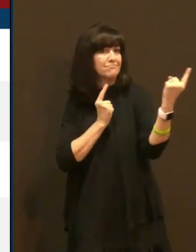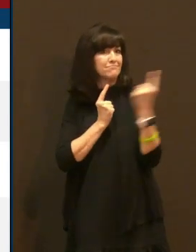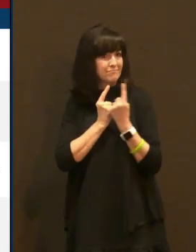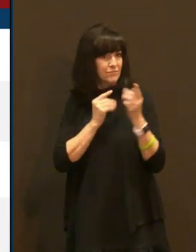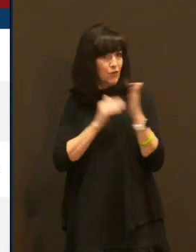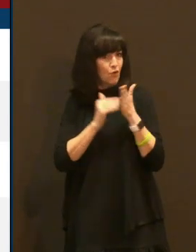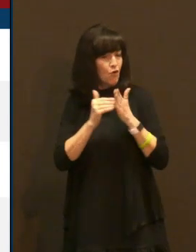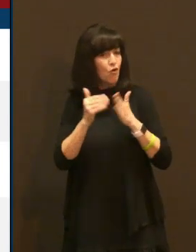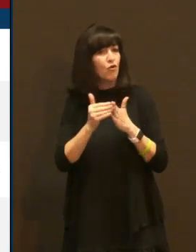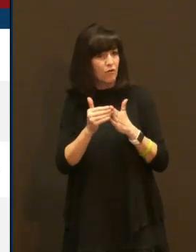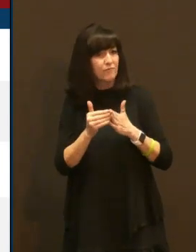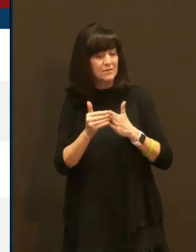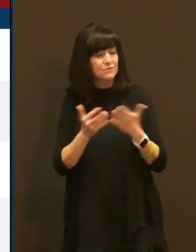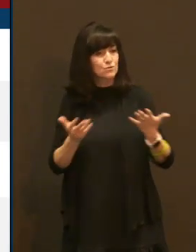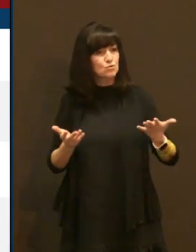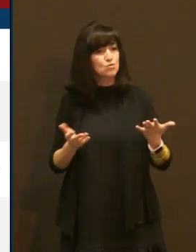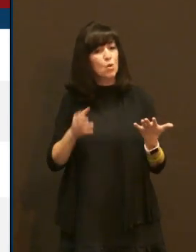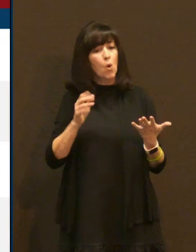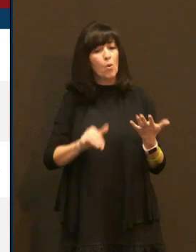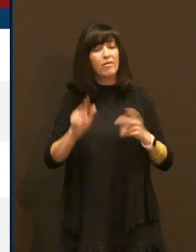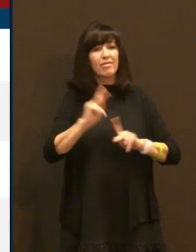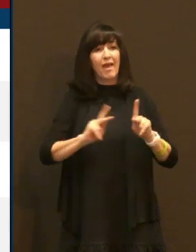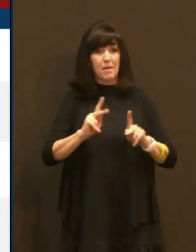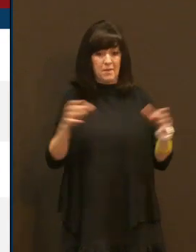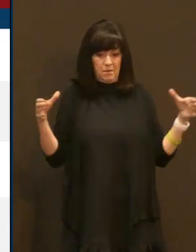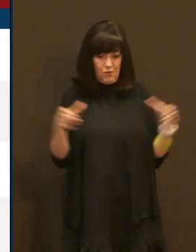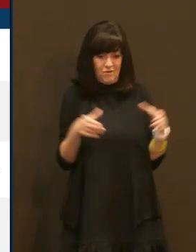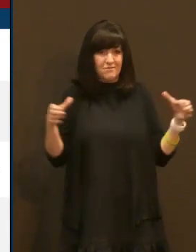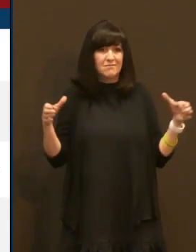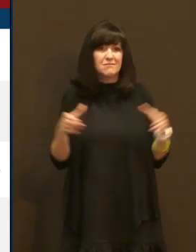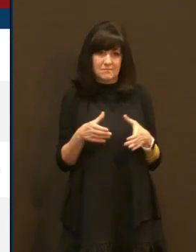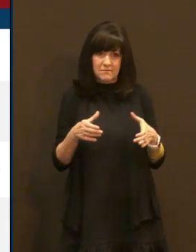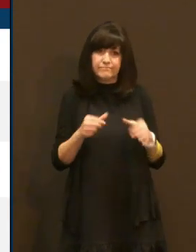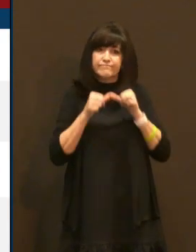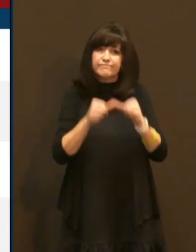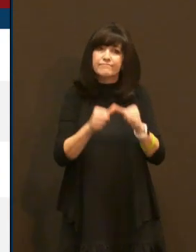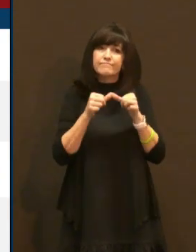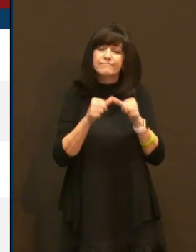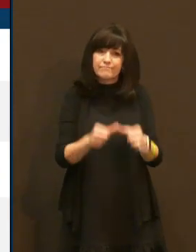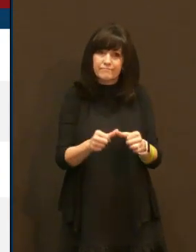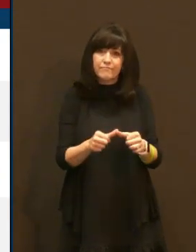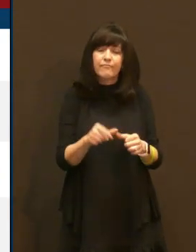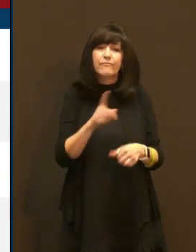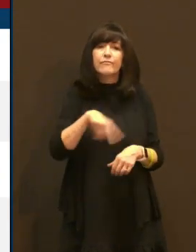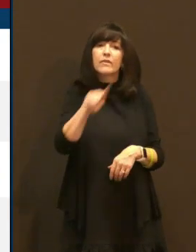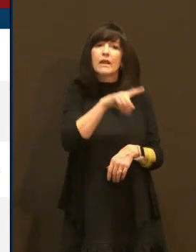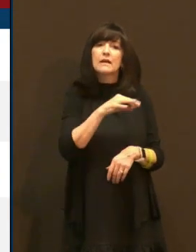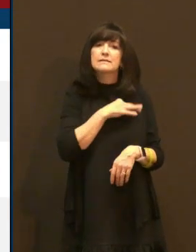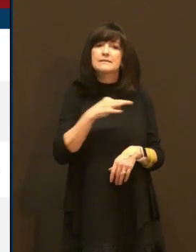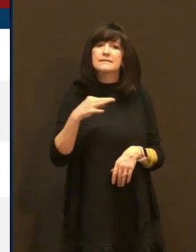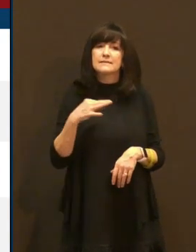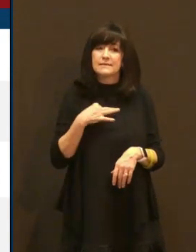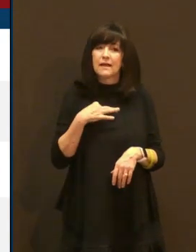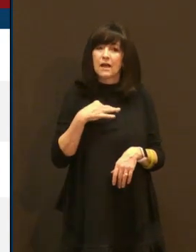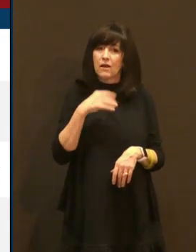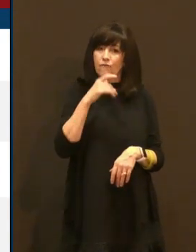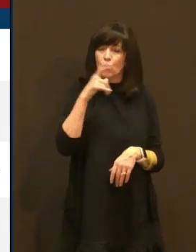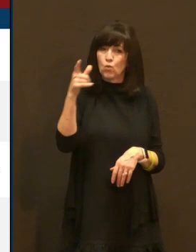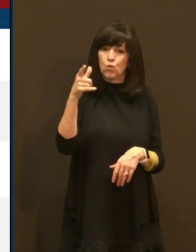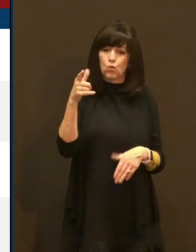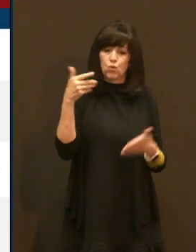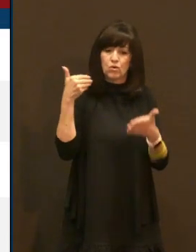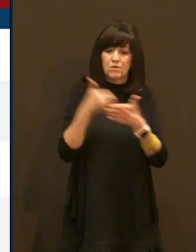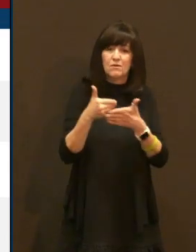who are in tight quarters for long periods of time, or like cosmetology staff who are in very close